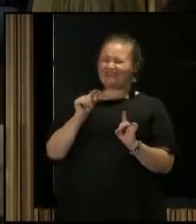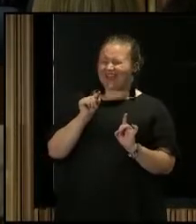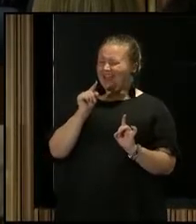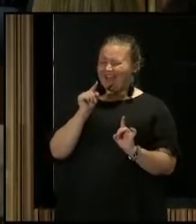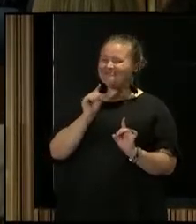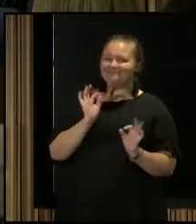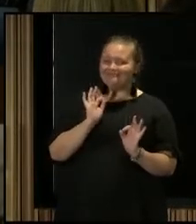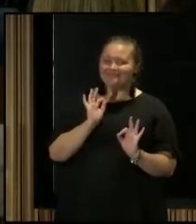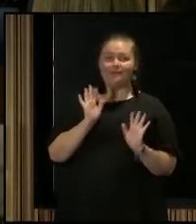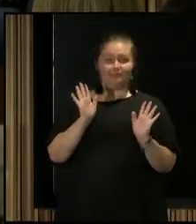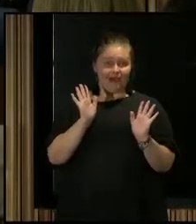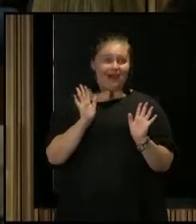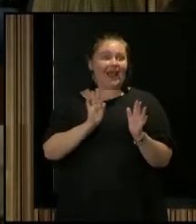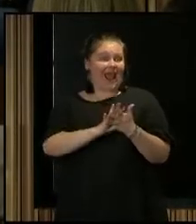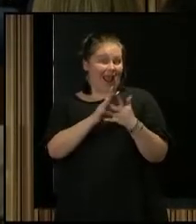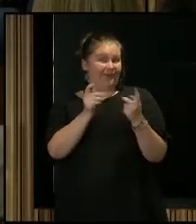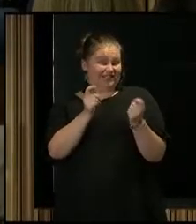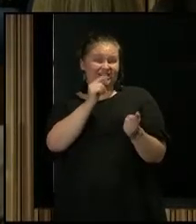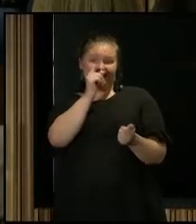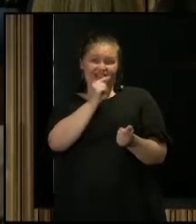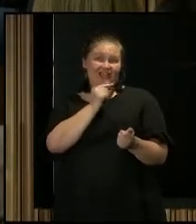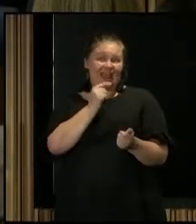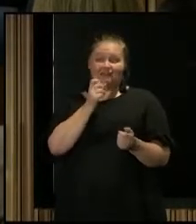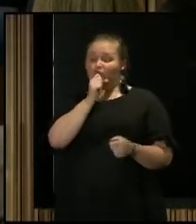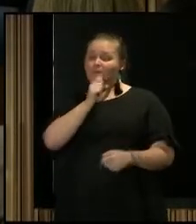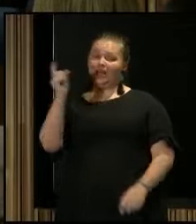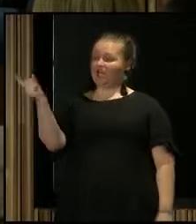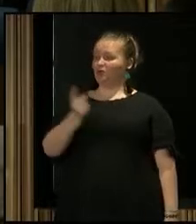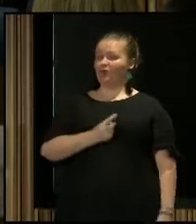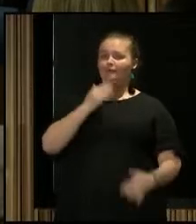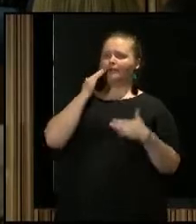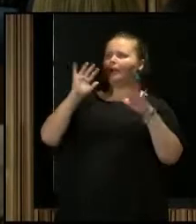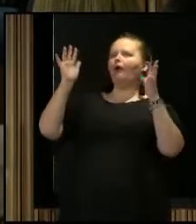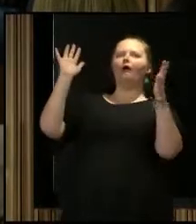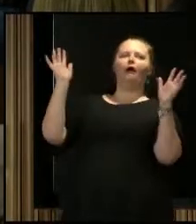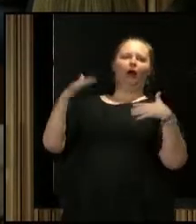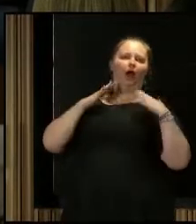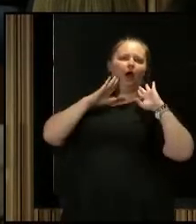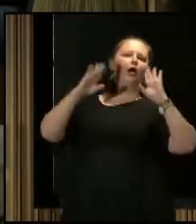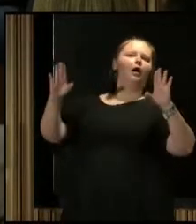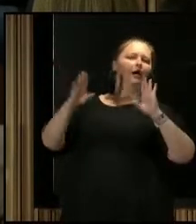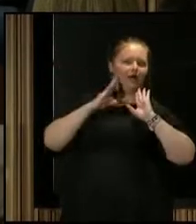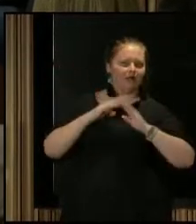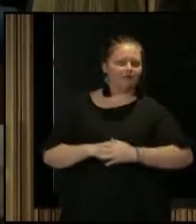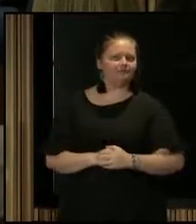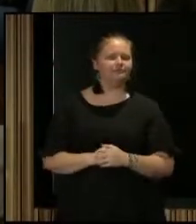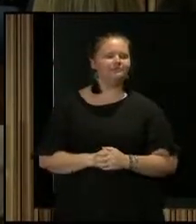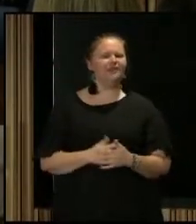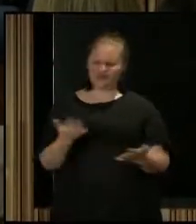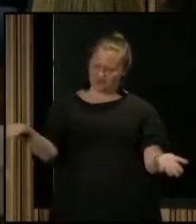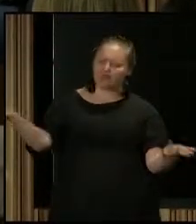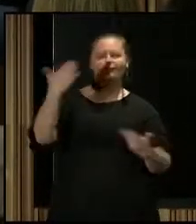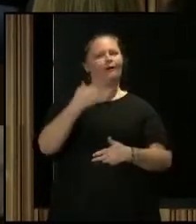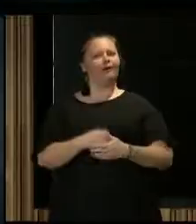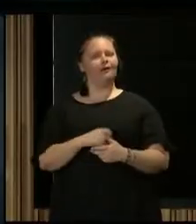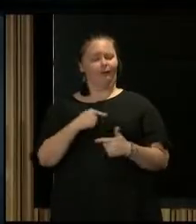concept, but that's how easy it can be for a man to come along to our show. We're just so stoked you're there at all. So, I mean, come along and